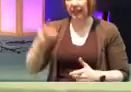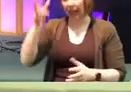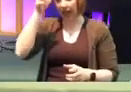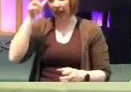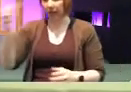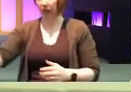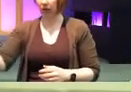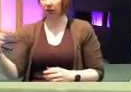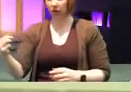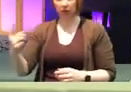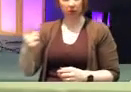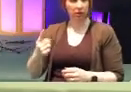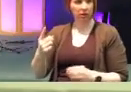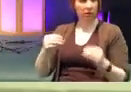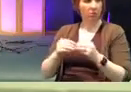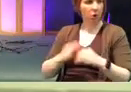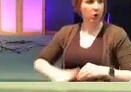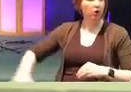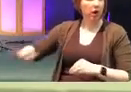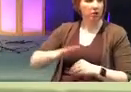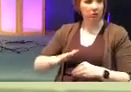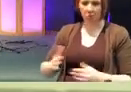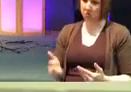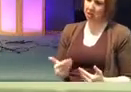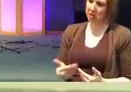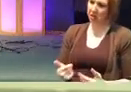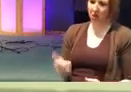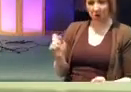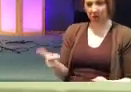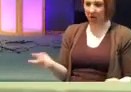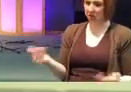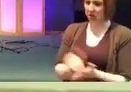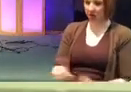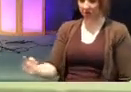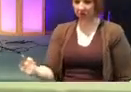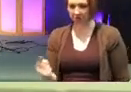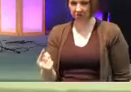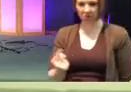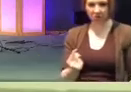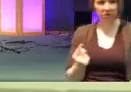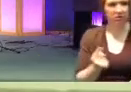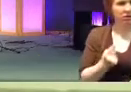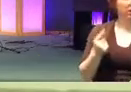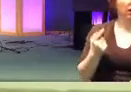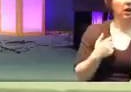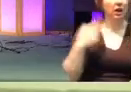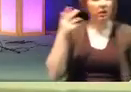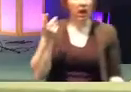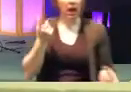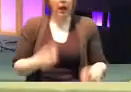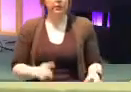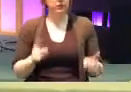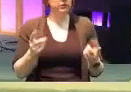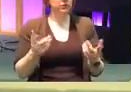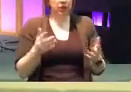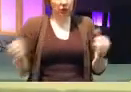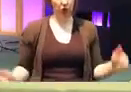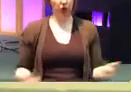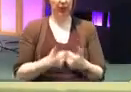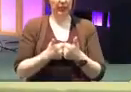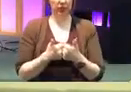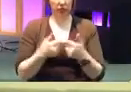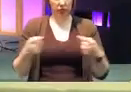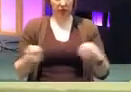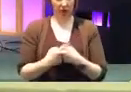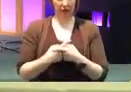ground. And then he sees, well, that was pretty easy. Let's do it again. And so he confronts, and some wickedness or some else challenge comes up. And so we